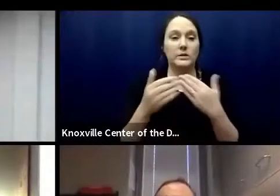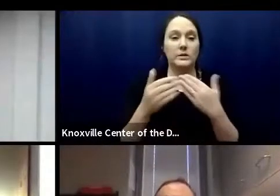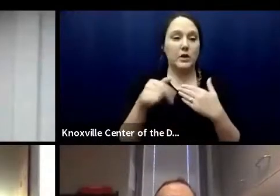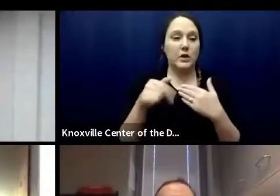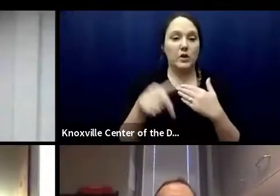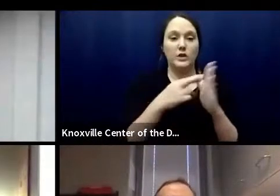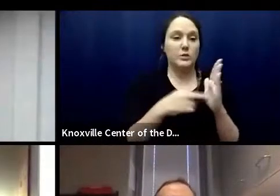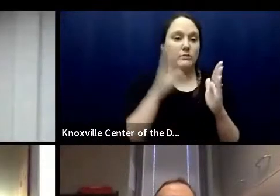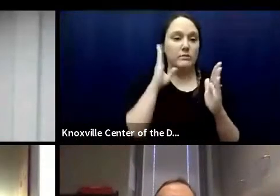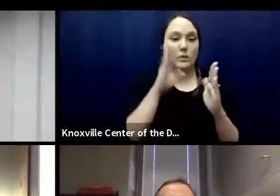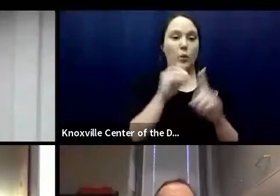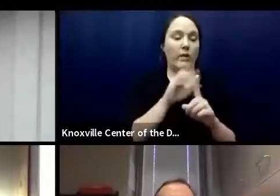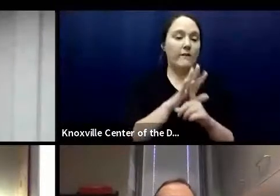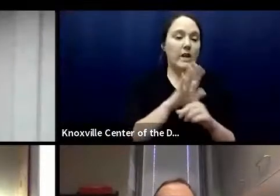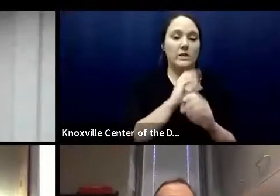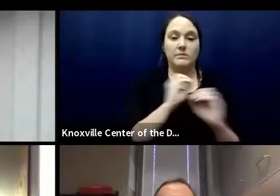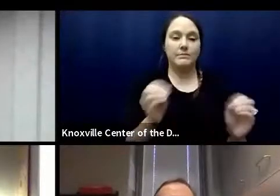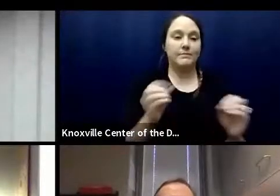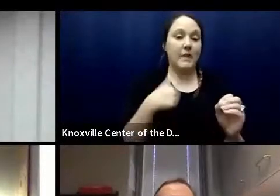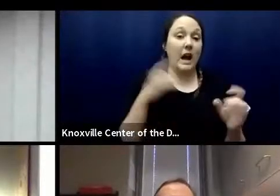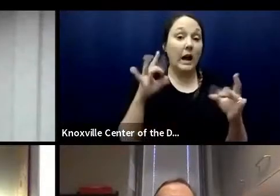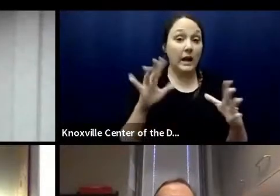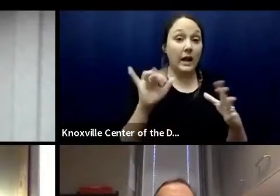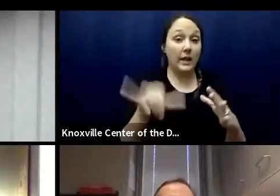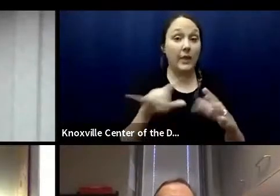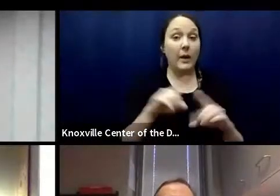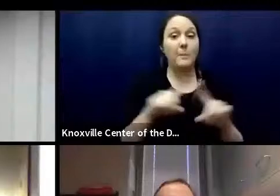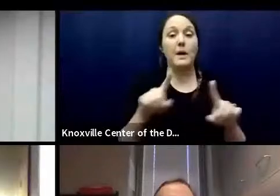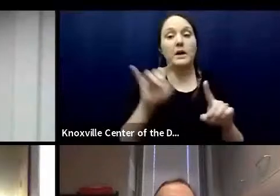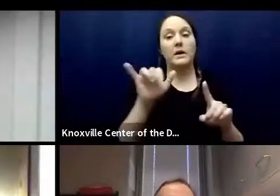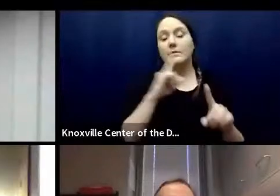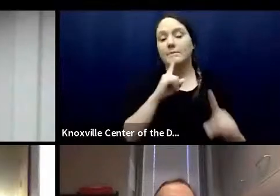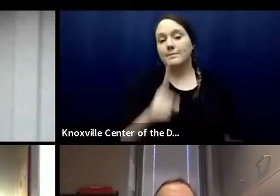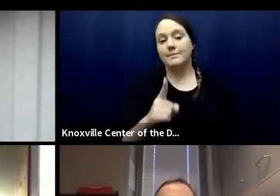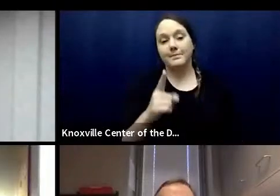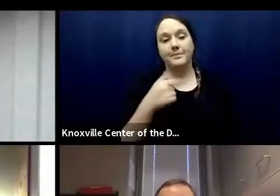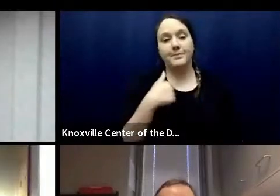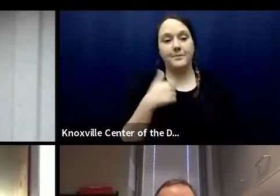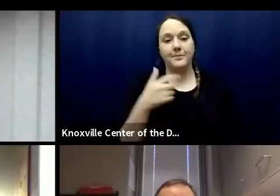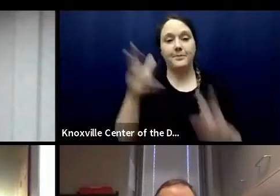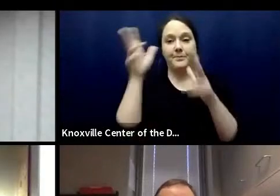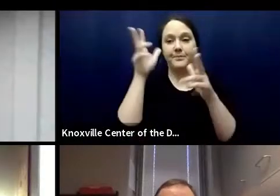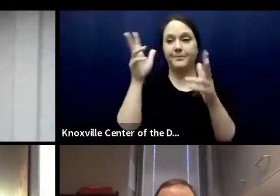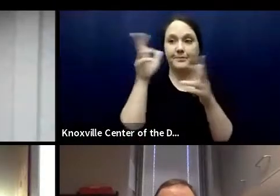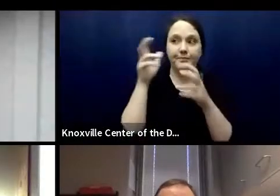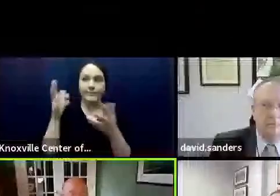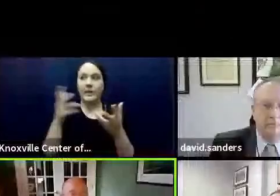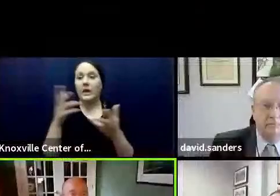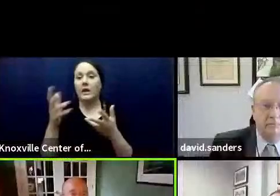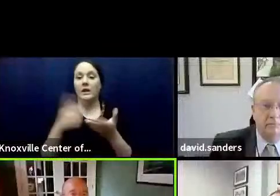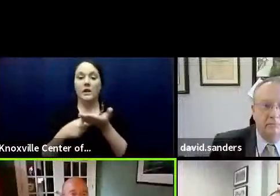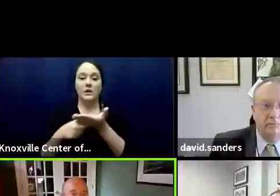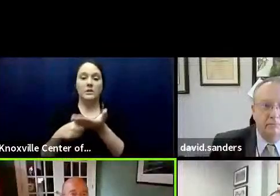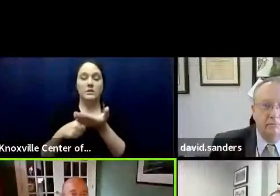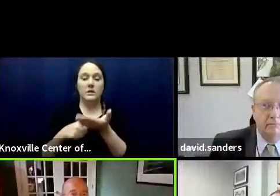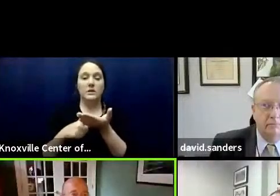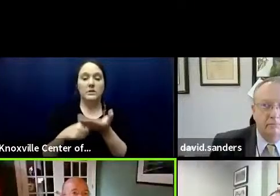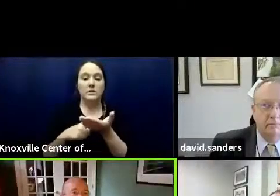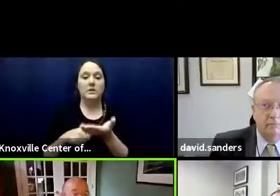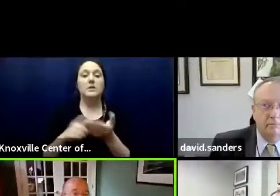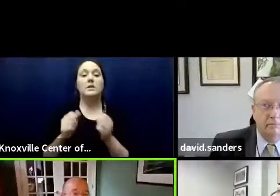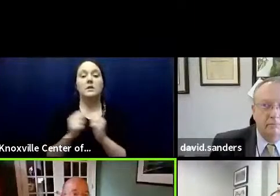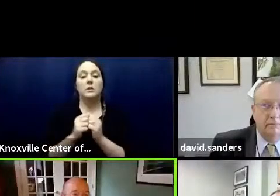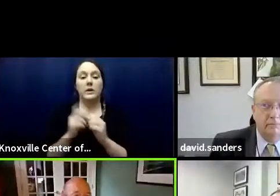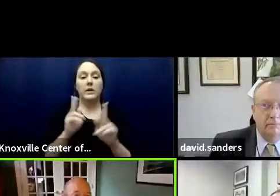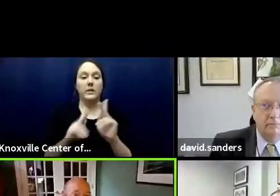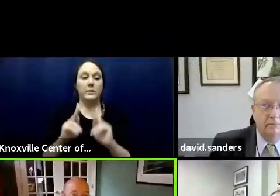have an impact. And I hate that, but that's the reality that I'm getting in my discussions with people in